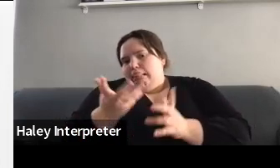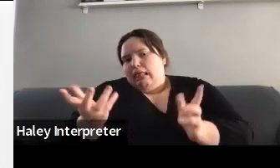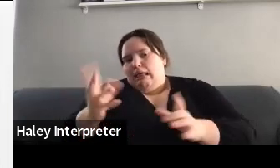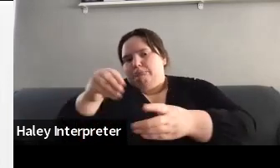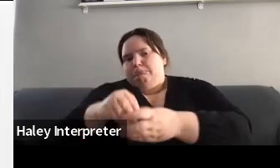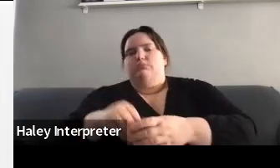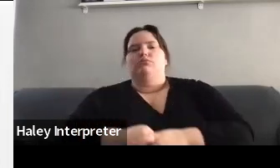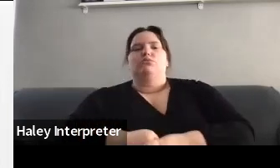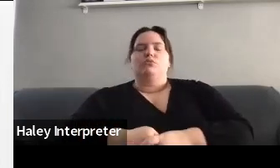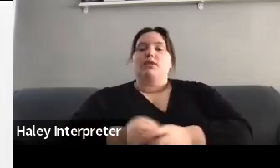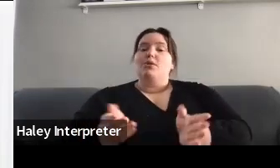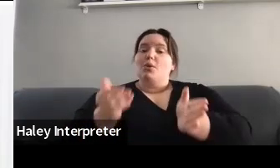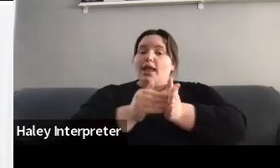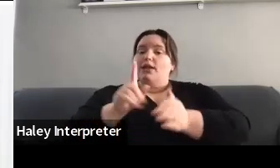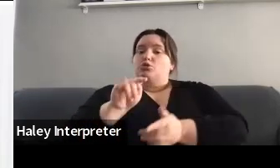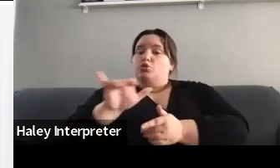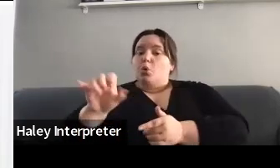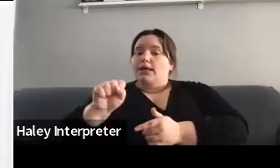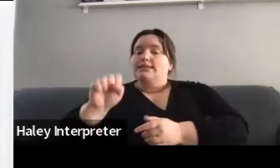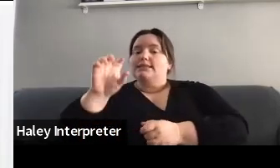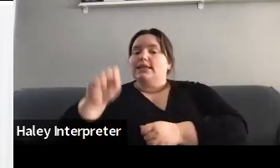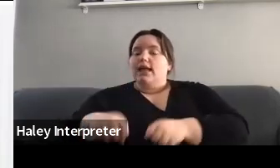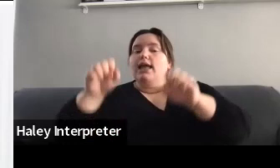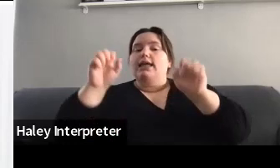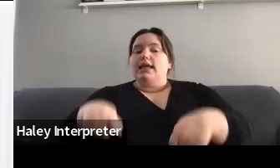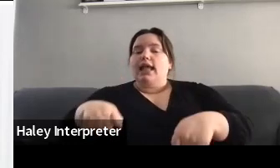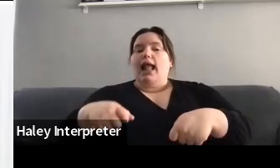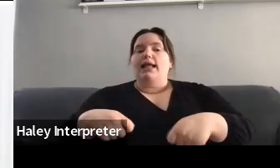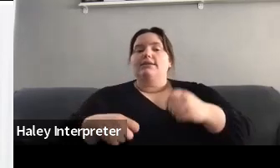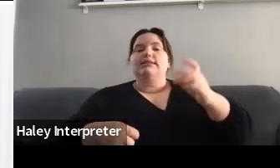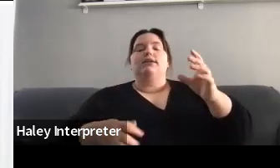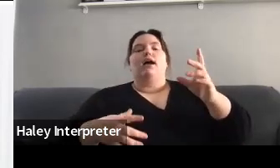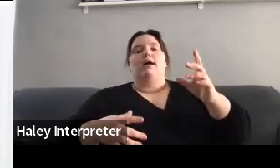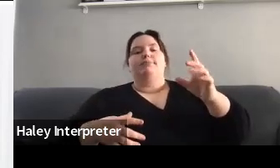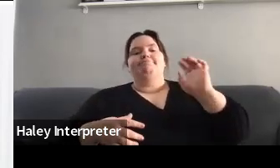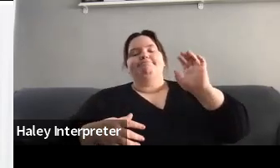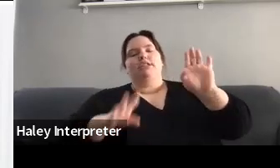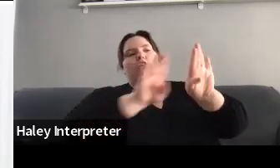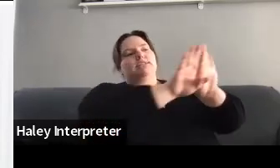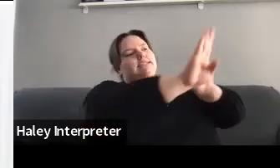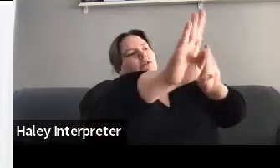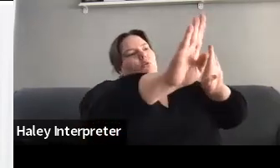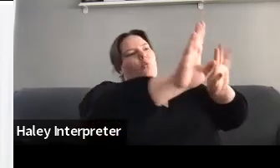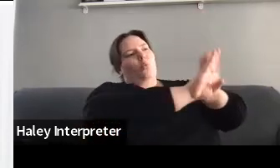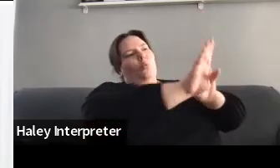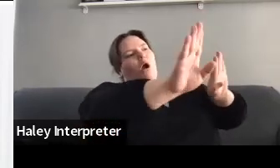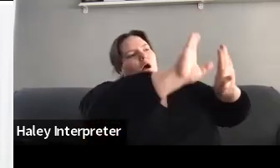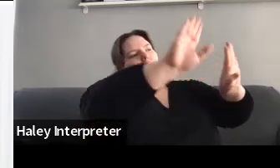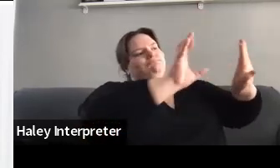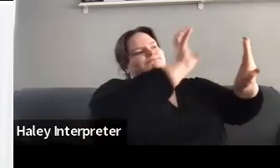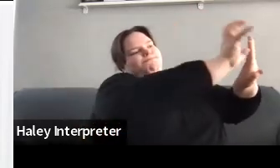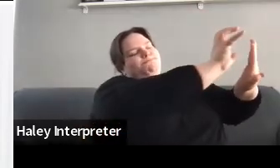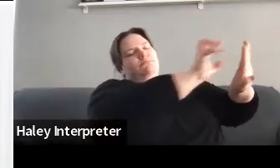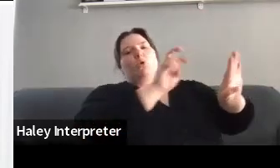Again, toys can be mounted to the floor at a table. Um, Nylon tunnels and